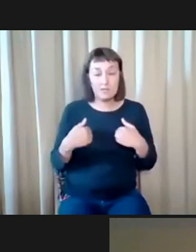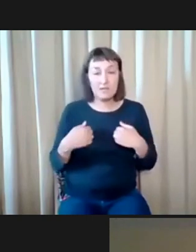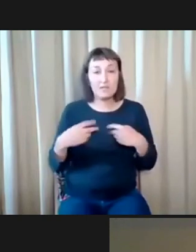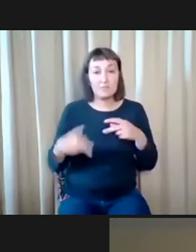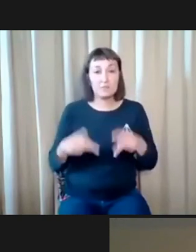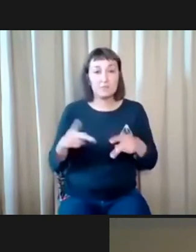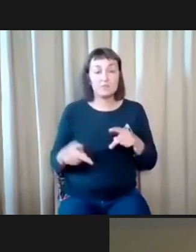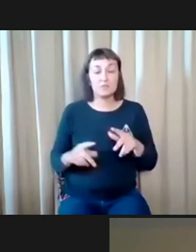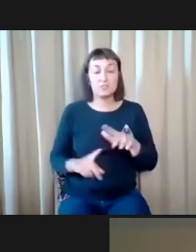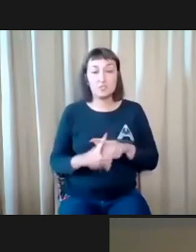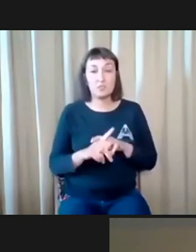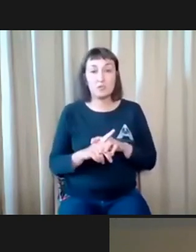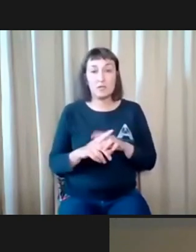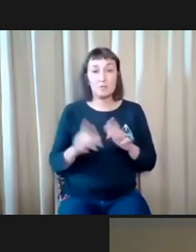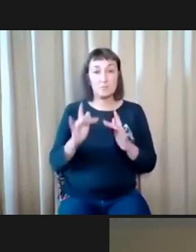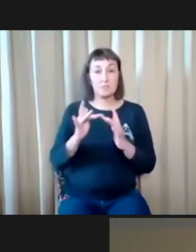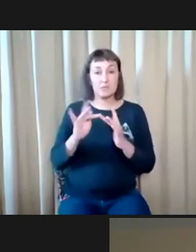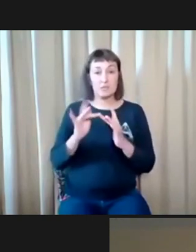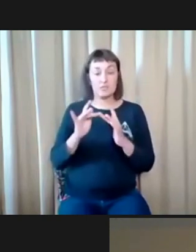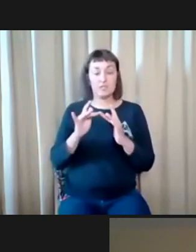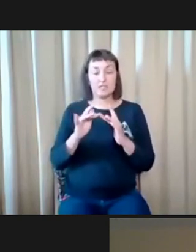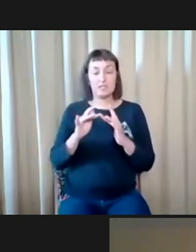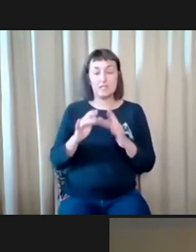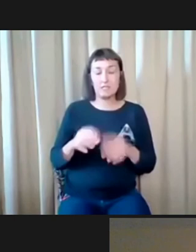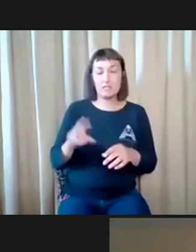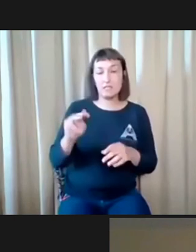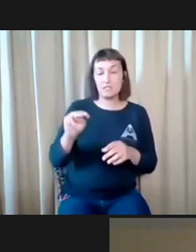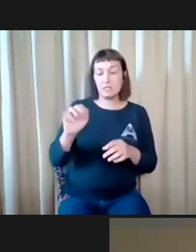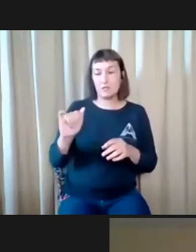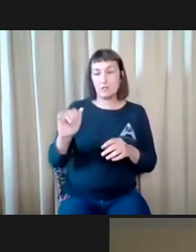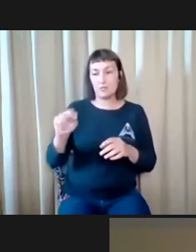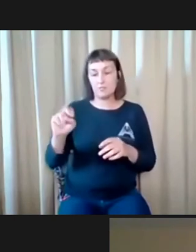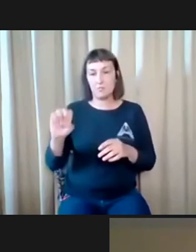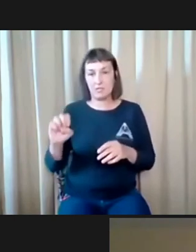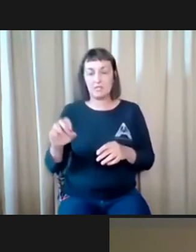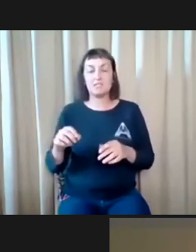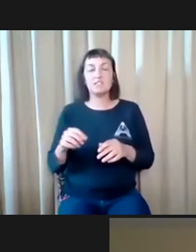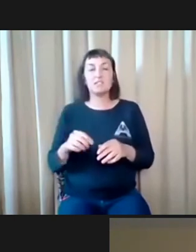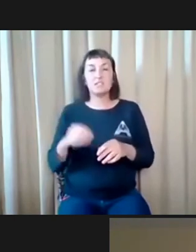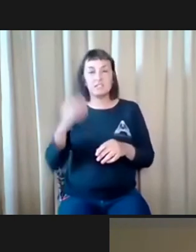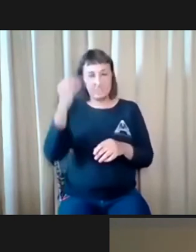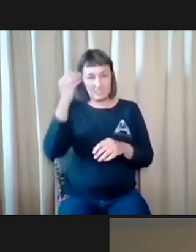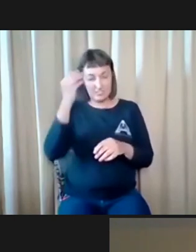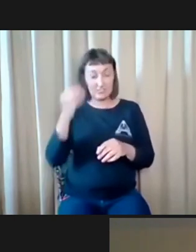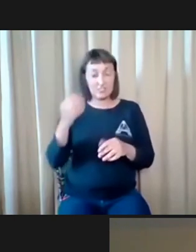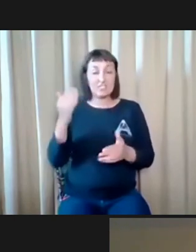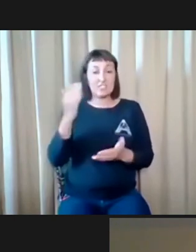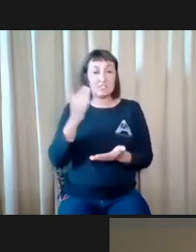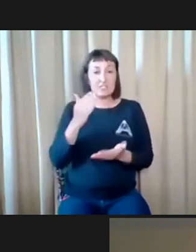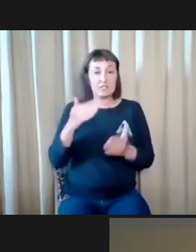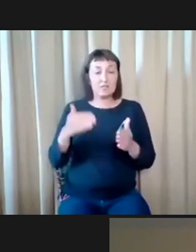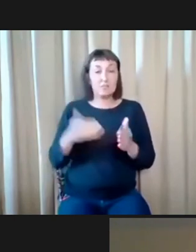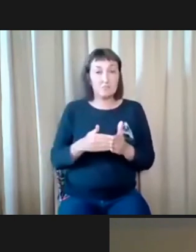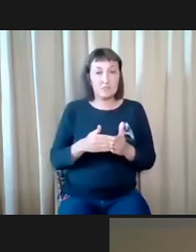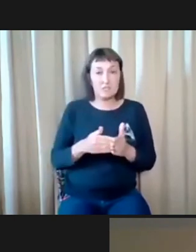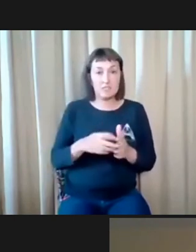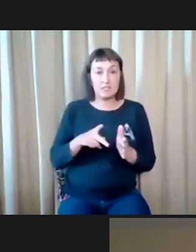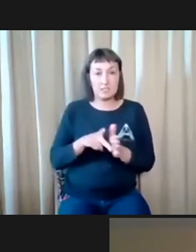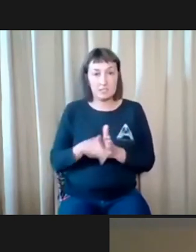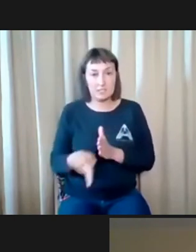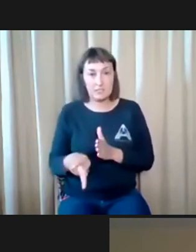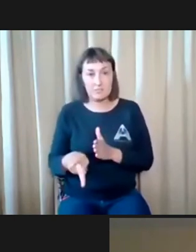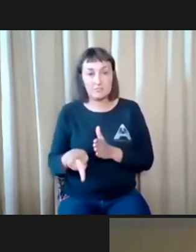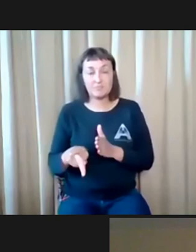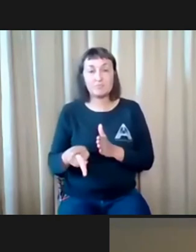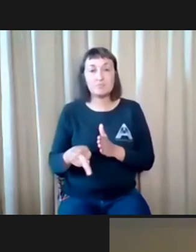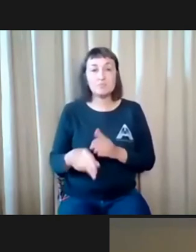And most recently in Maine, that is also considering a ban on killing contests, every single one of the people who testified there, with the exception of